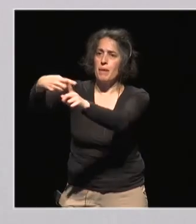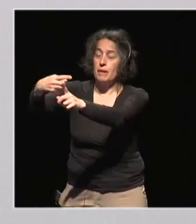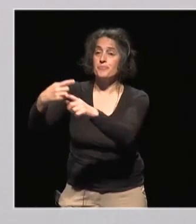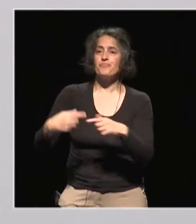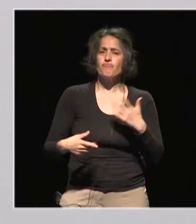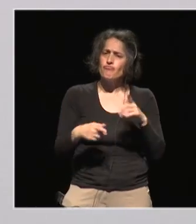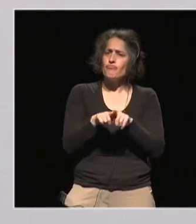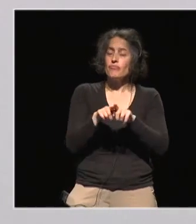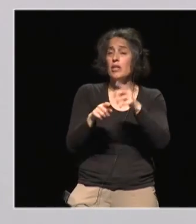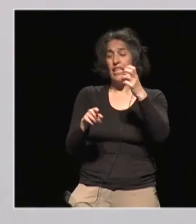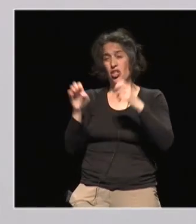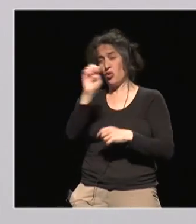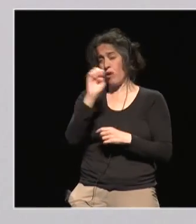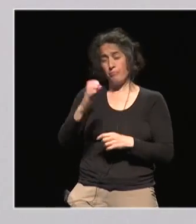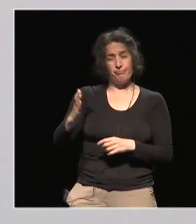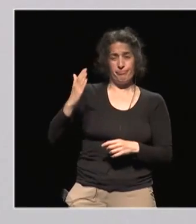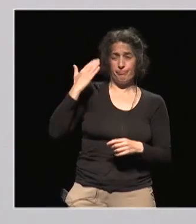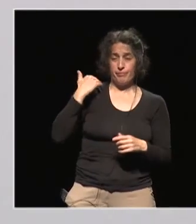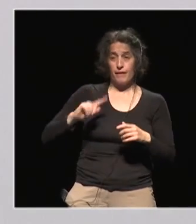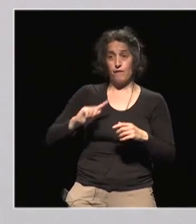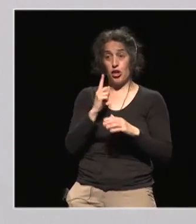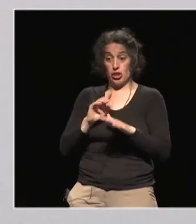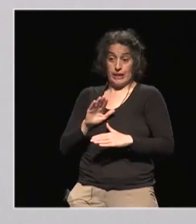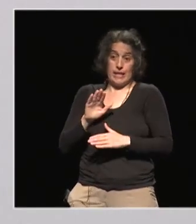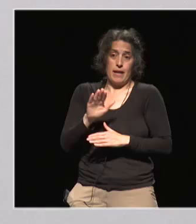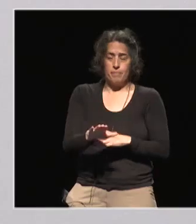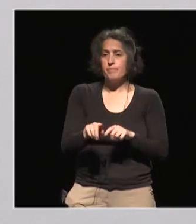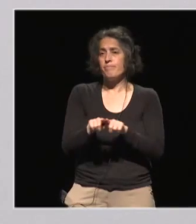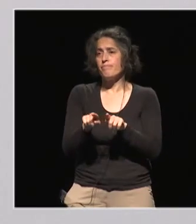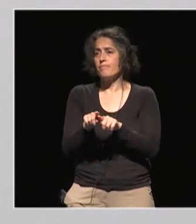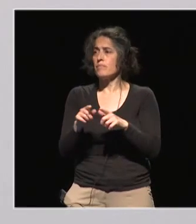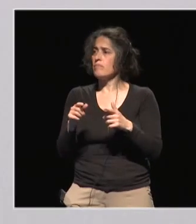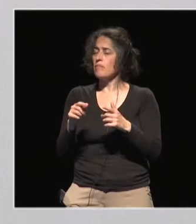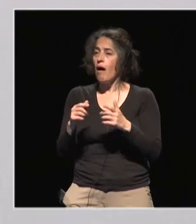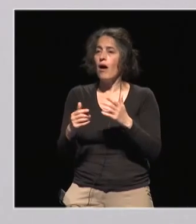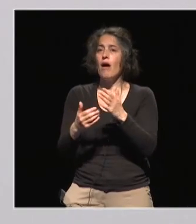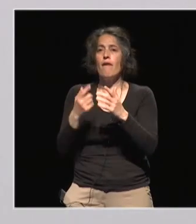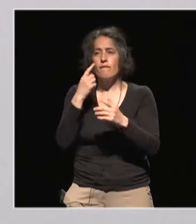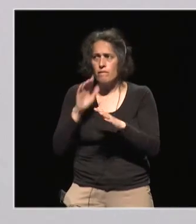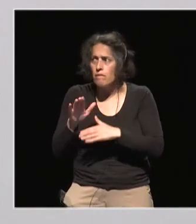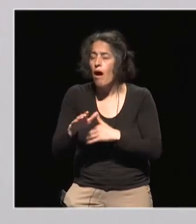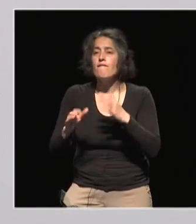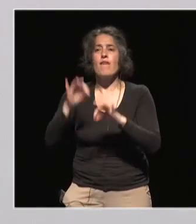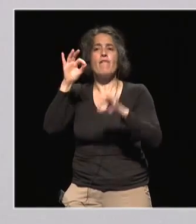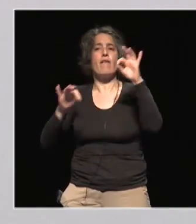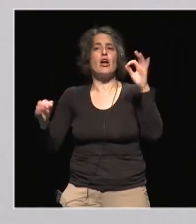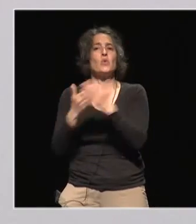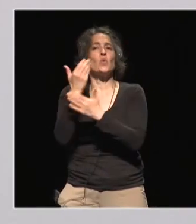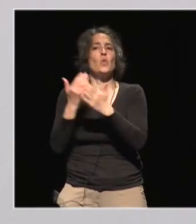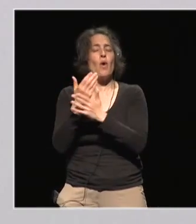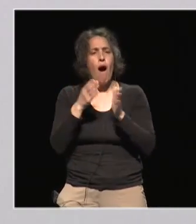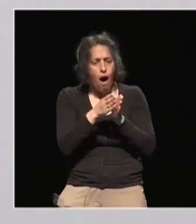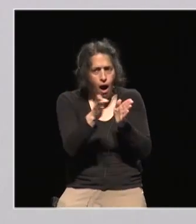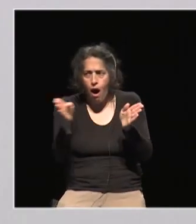ways of cutting down greenhouse gas emissions. And when we started, we would never have thought that today, unanimously,